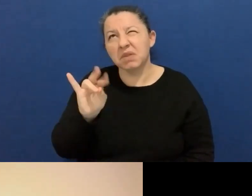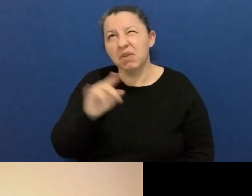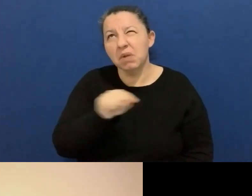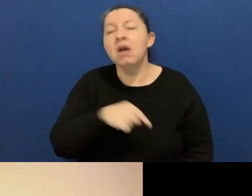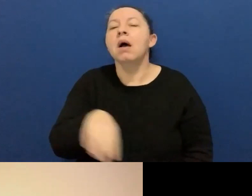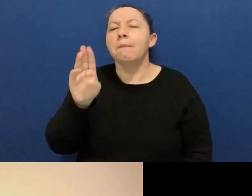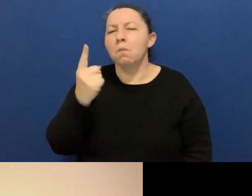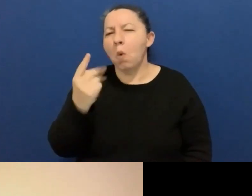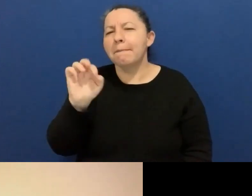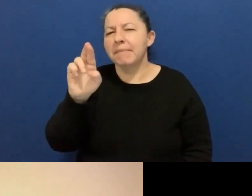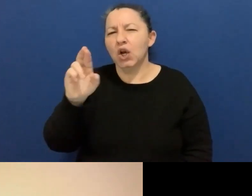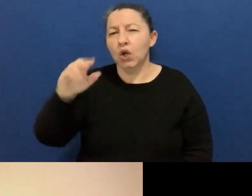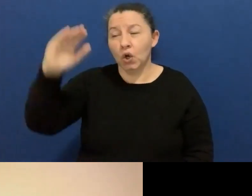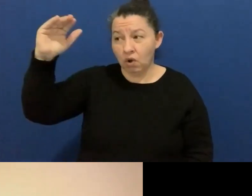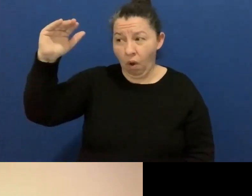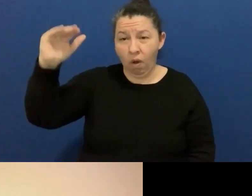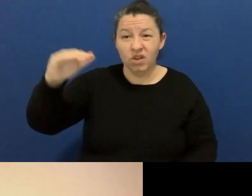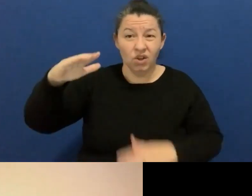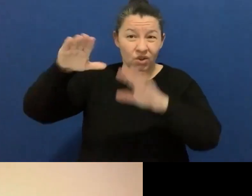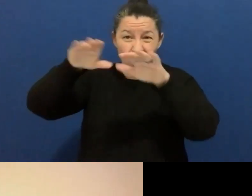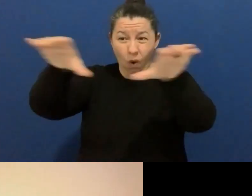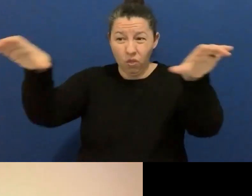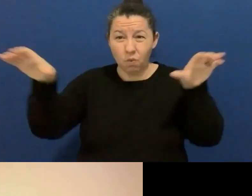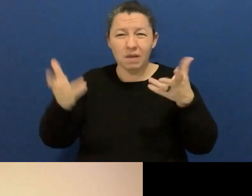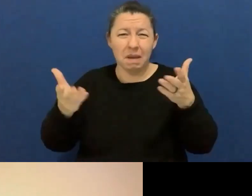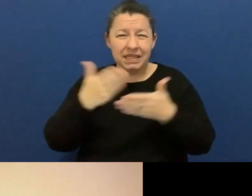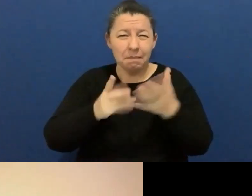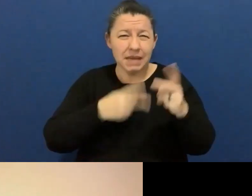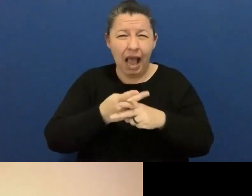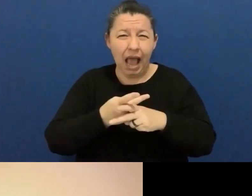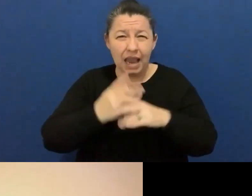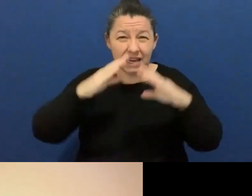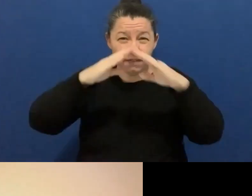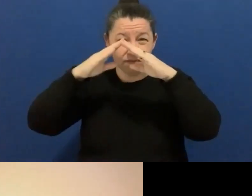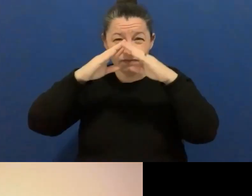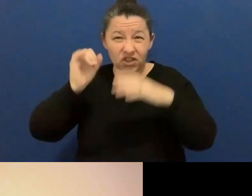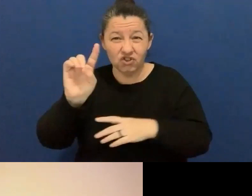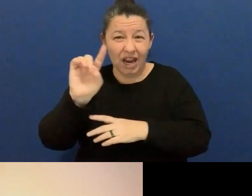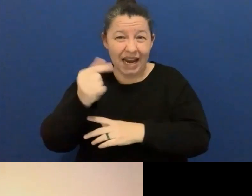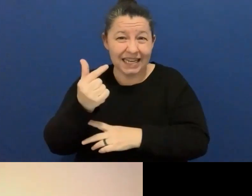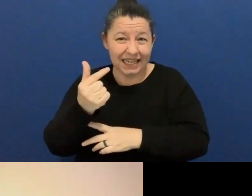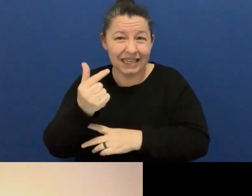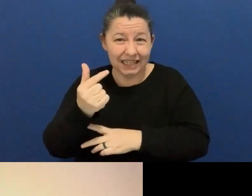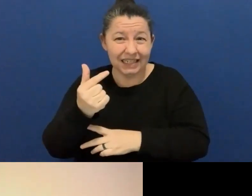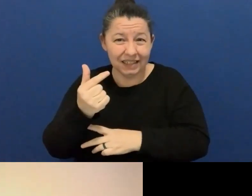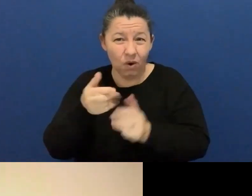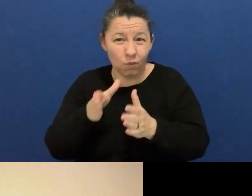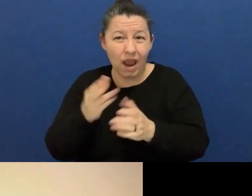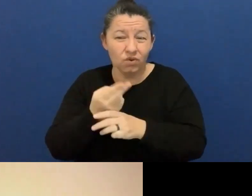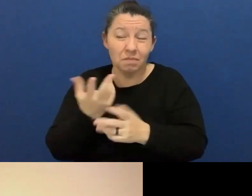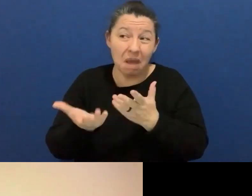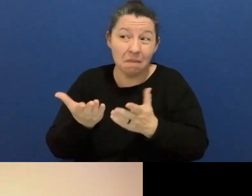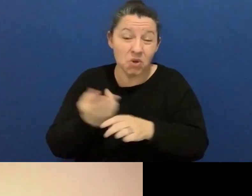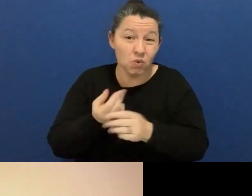walls, there probably would have been some sort of shading mechanisms made with some sort of plants. We have been looking for the plants